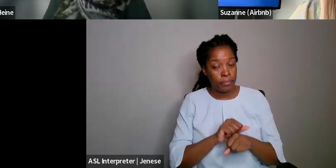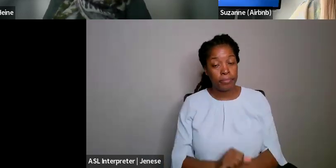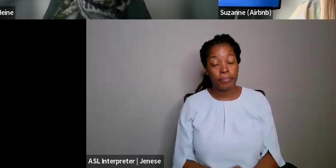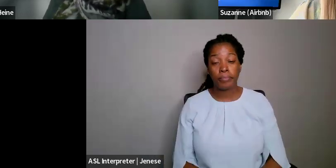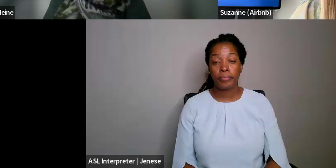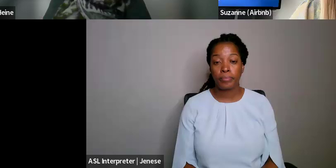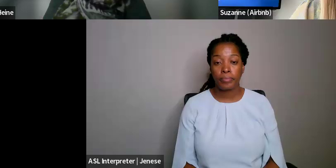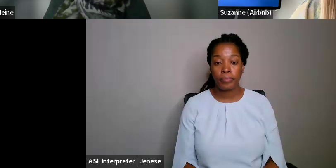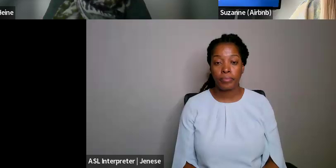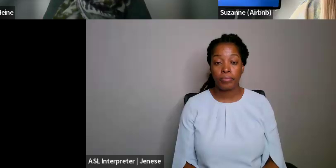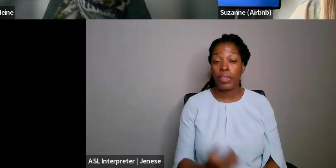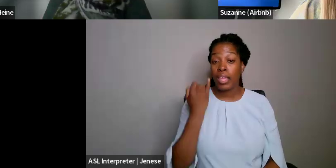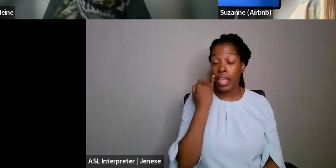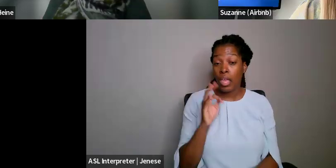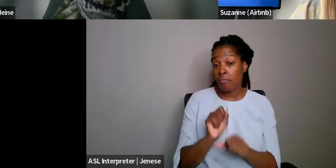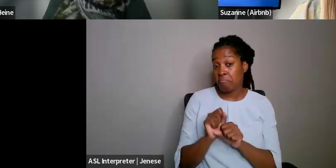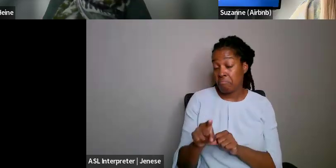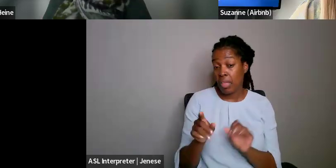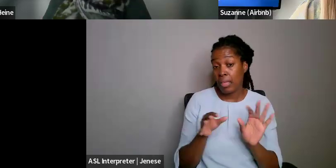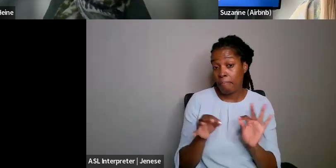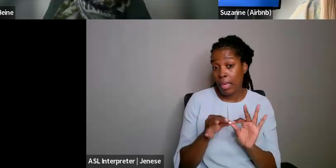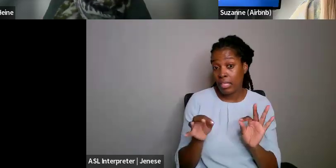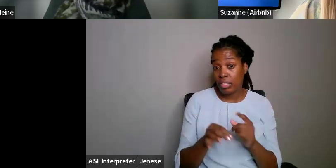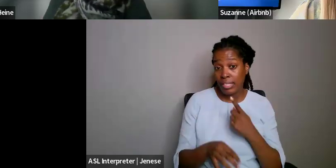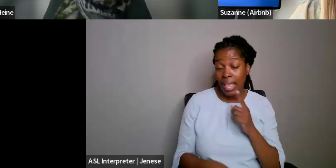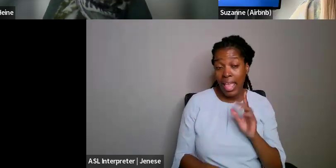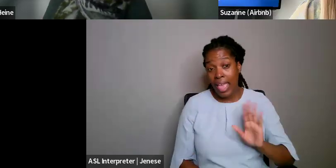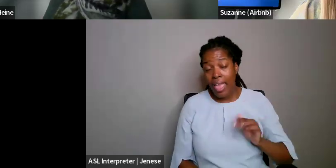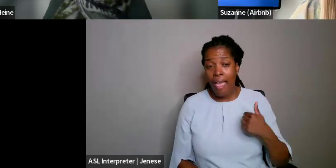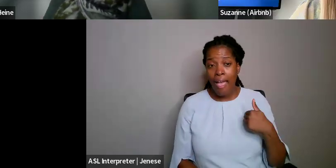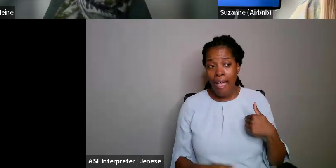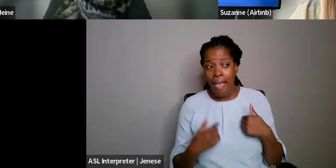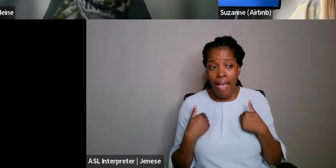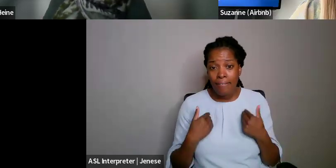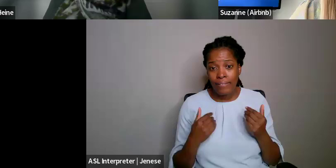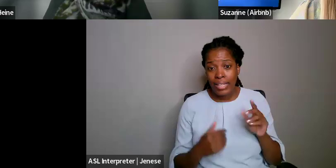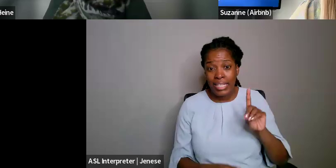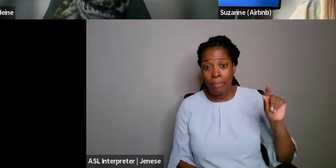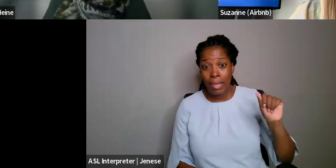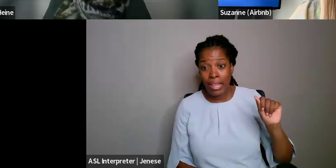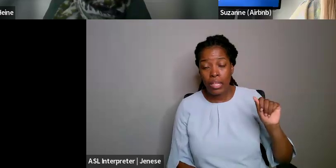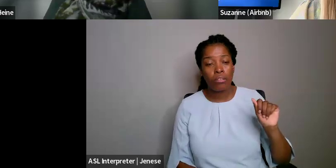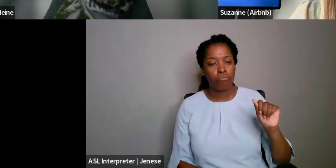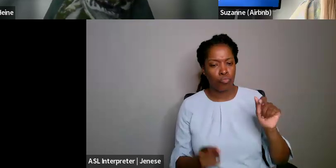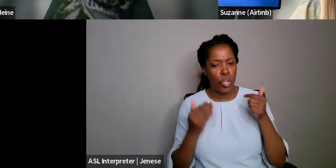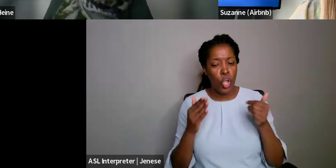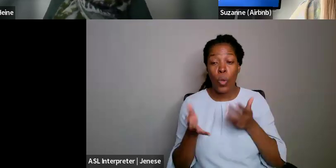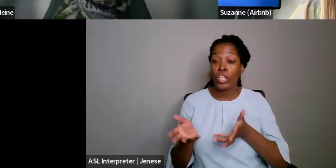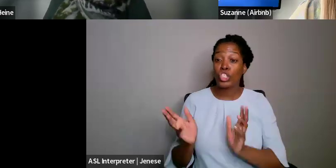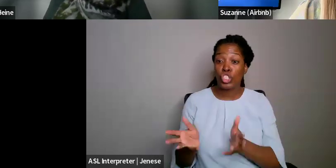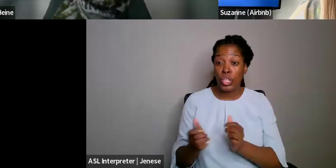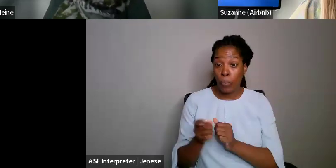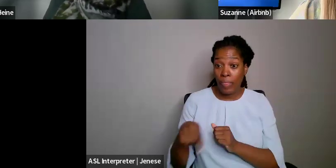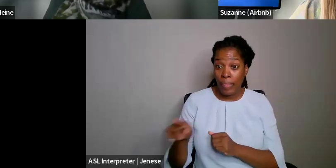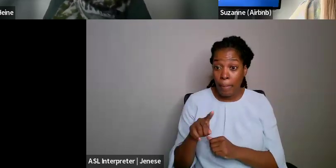in their message that they have got a particular disability, you can go ahead and chat to them and find out whether there's